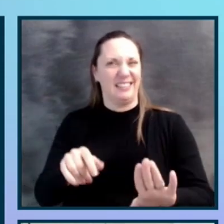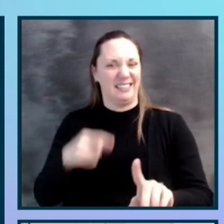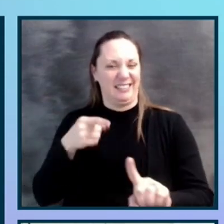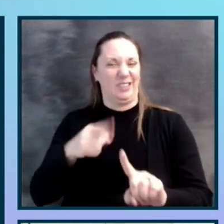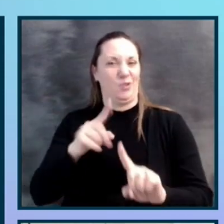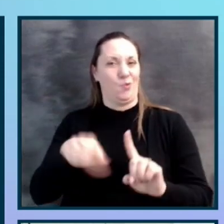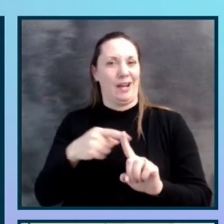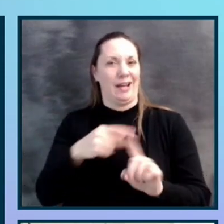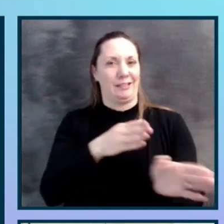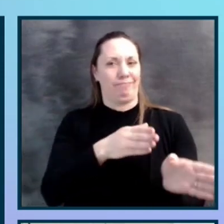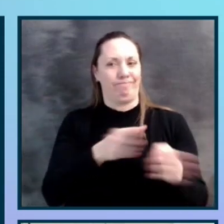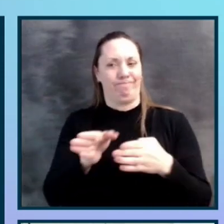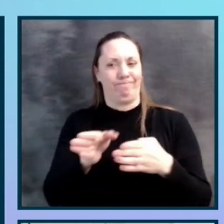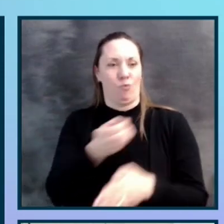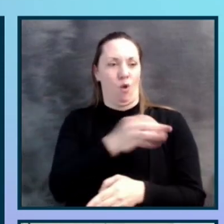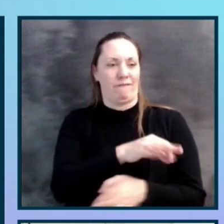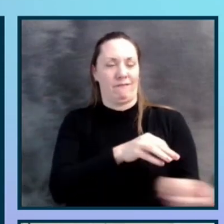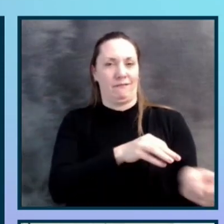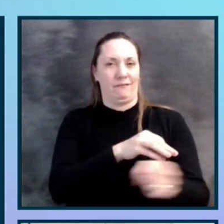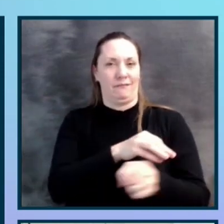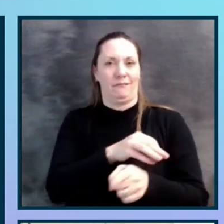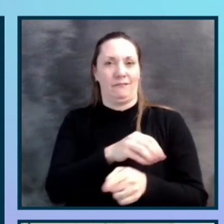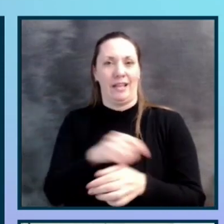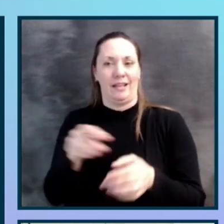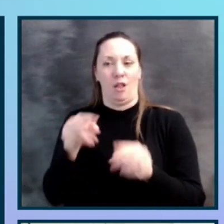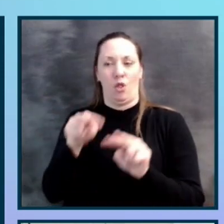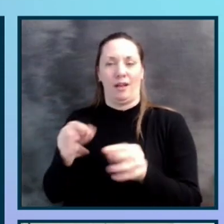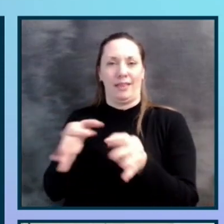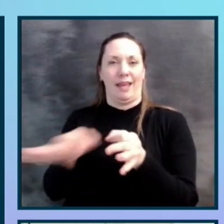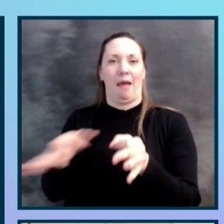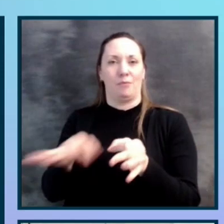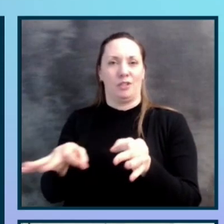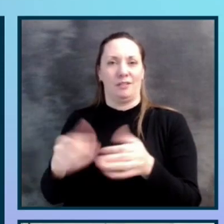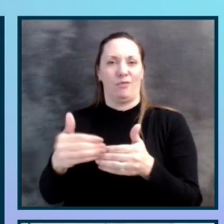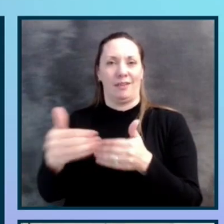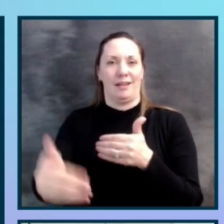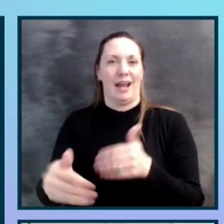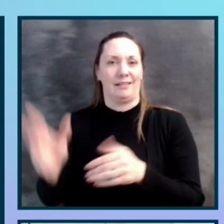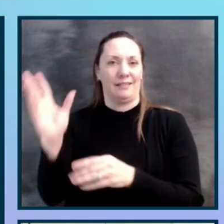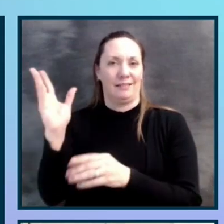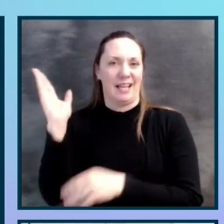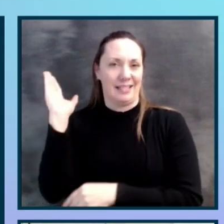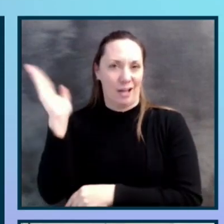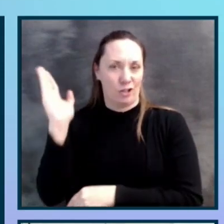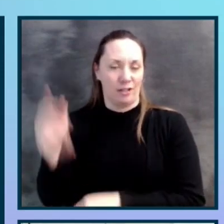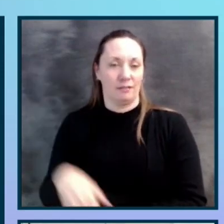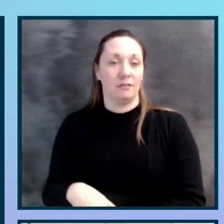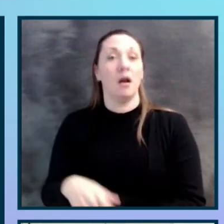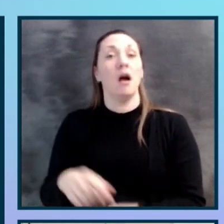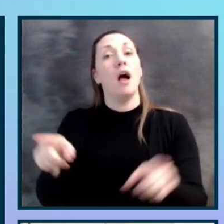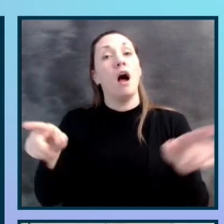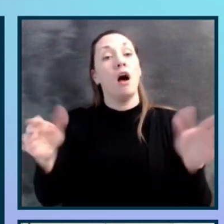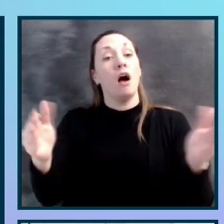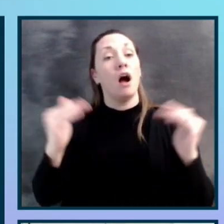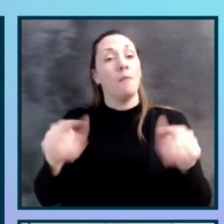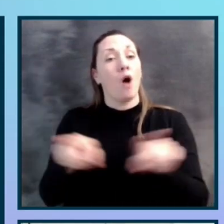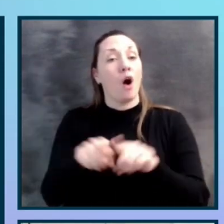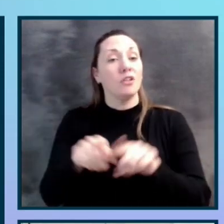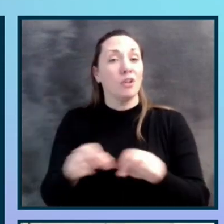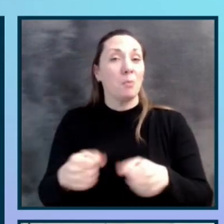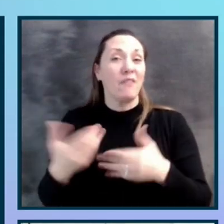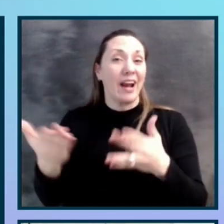switch to captions for the next session. And it's also about providing breaks between activities